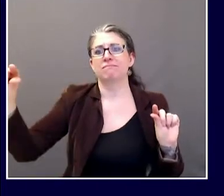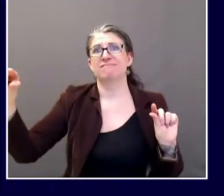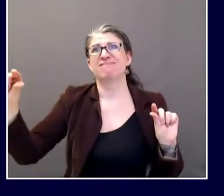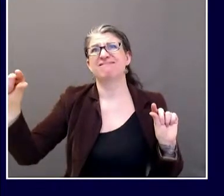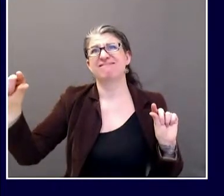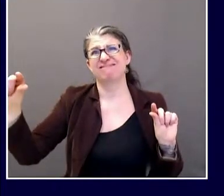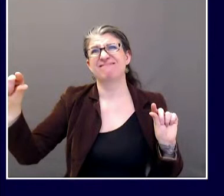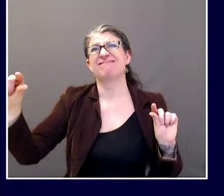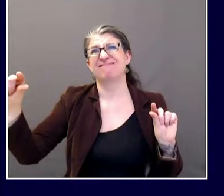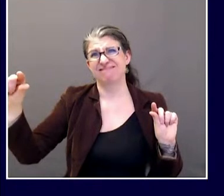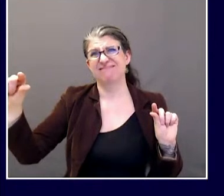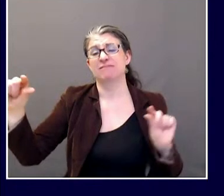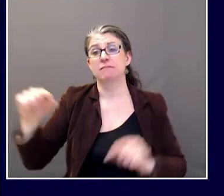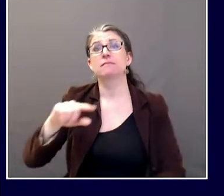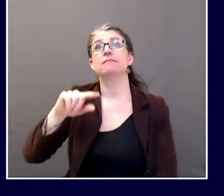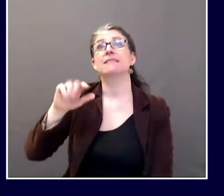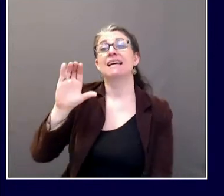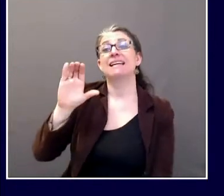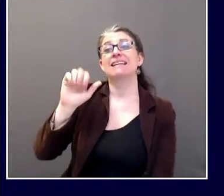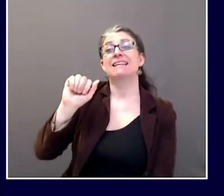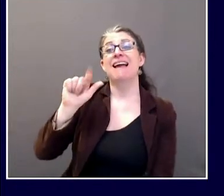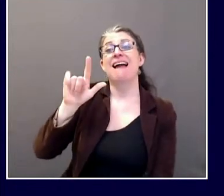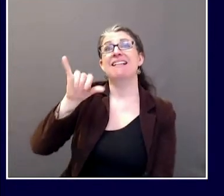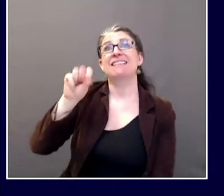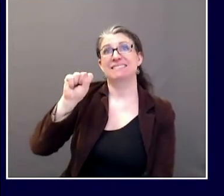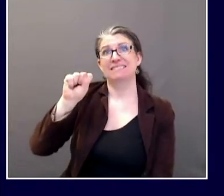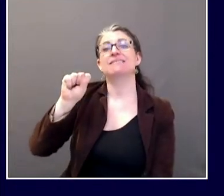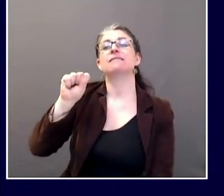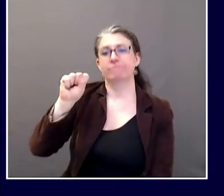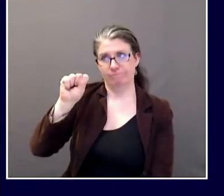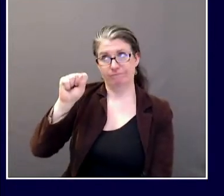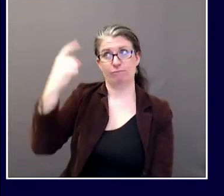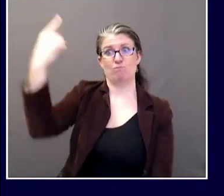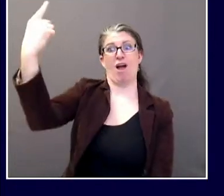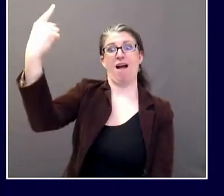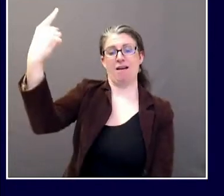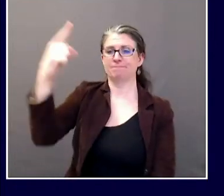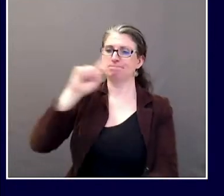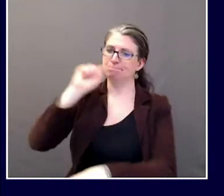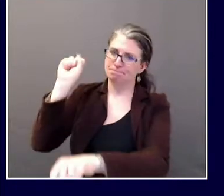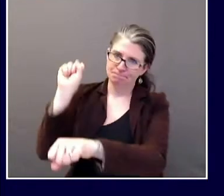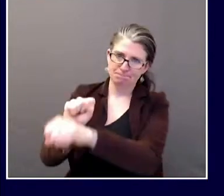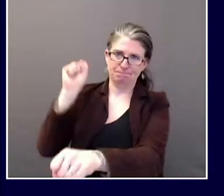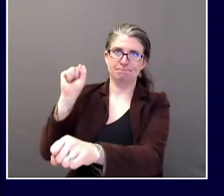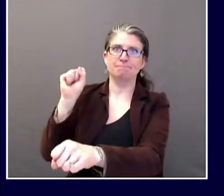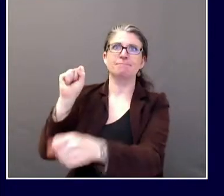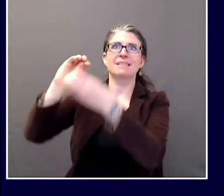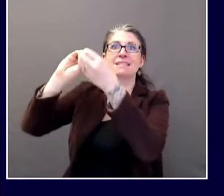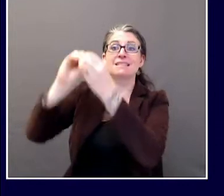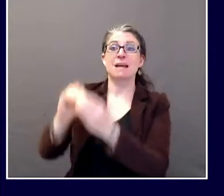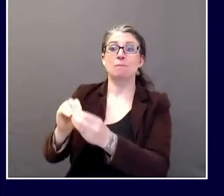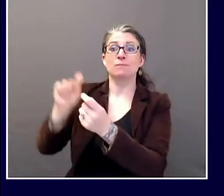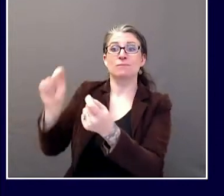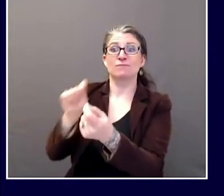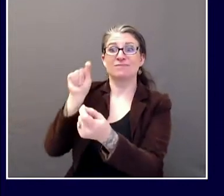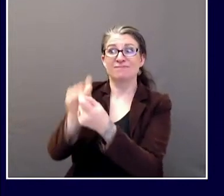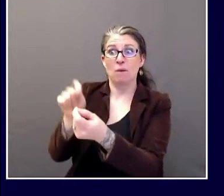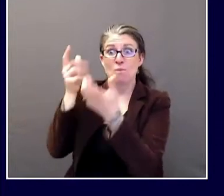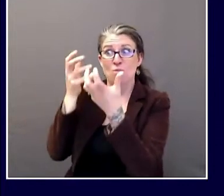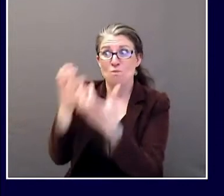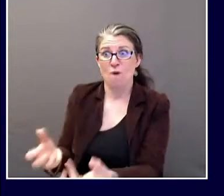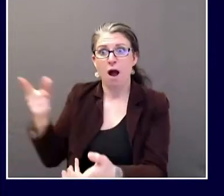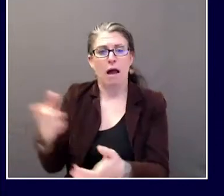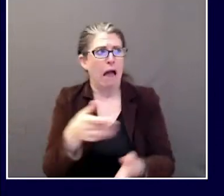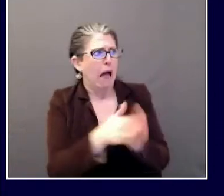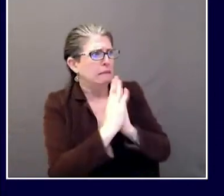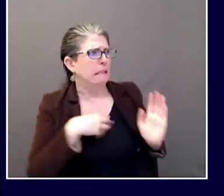Maine and provider got less than what they told us they could use or deliver in the course of this week. And so it